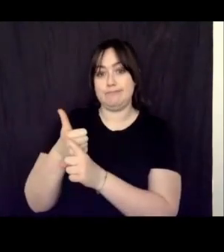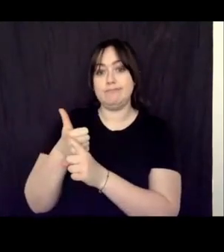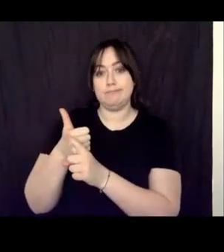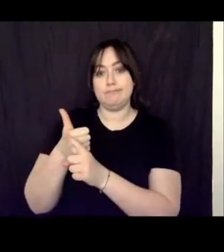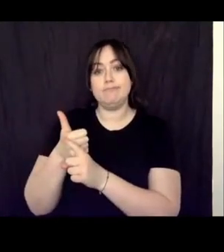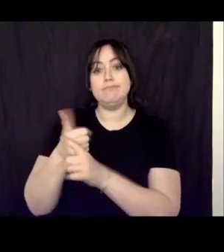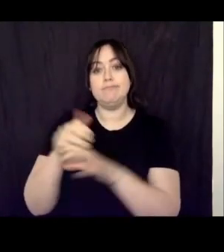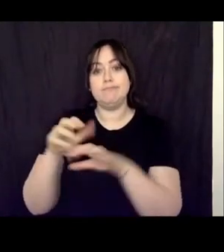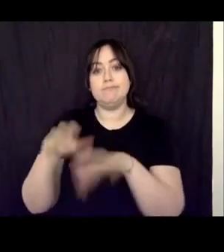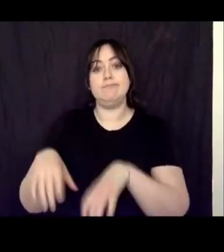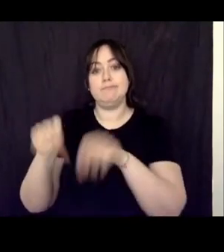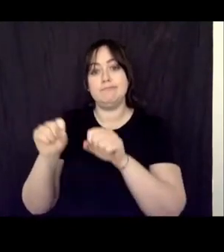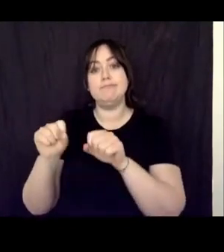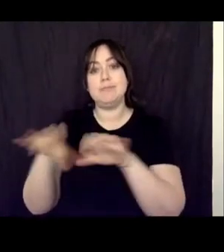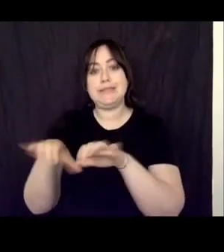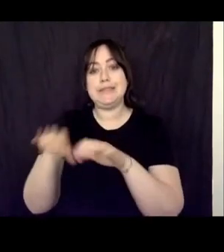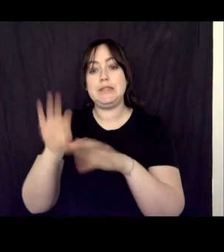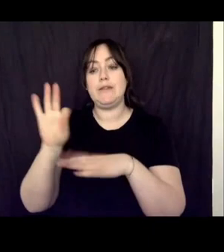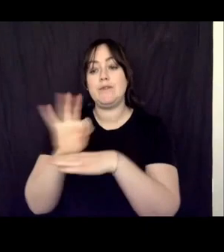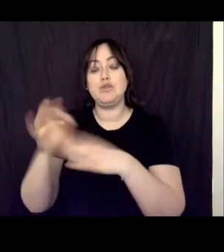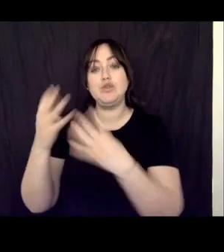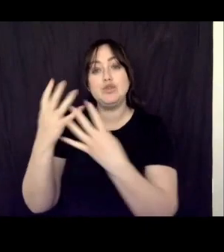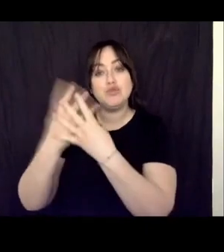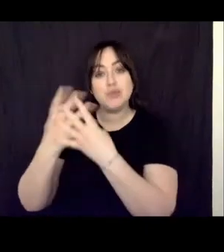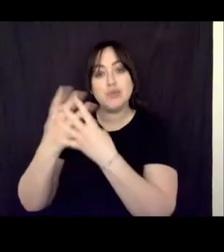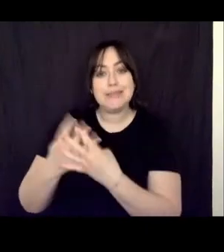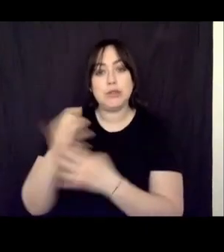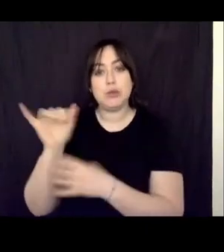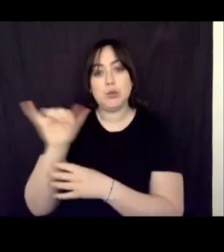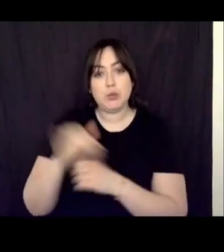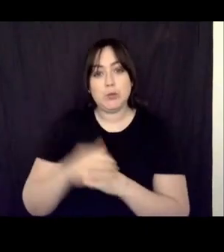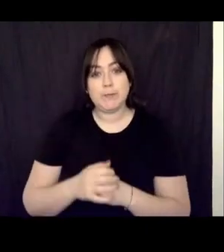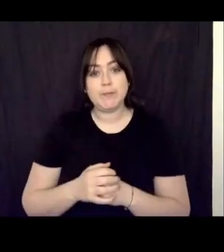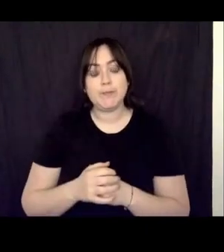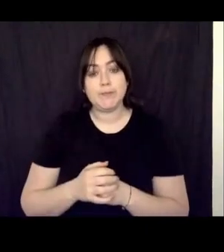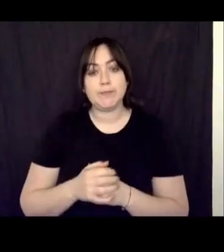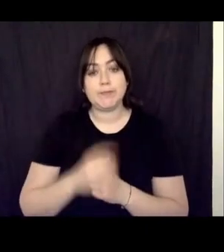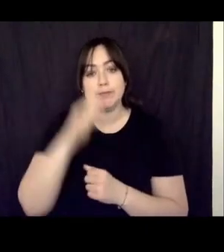functional screening. So there was the